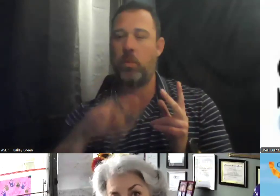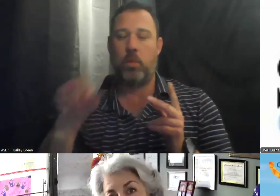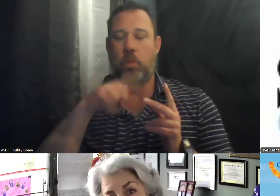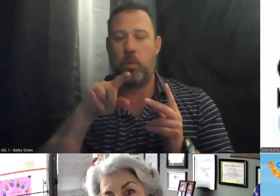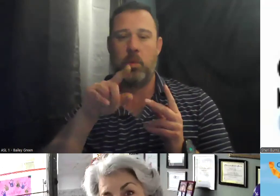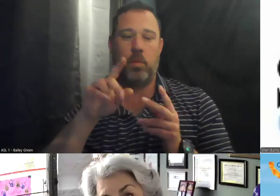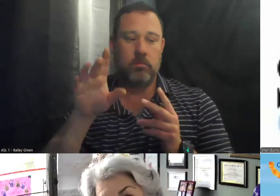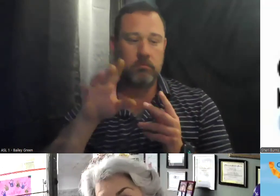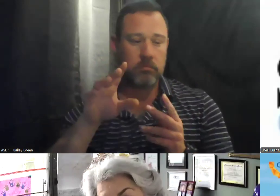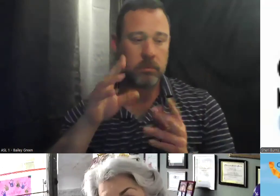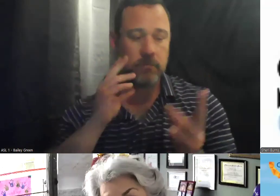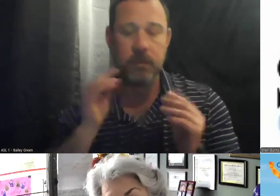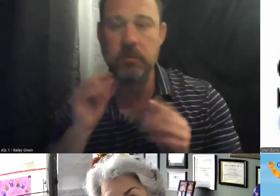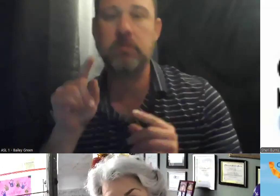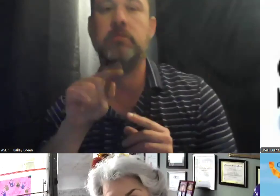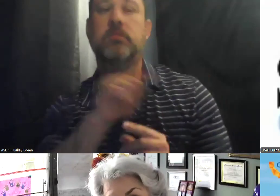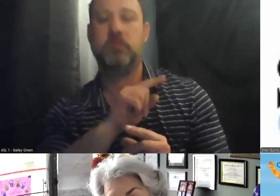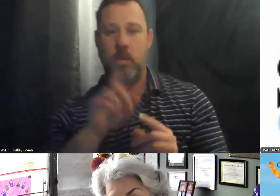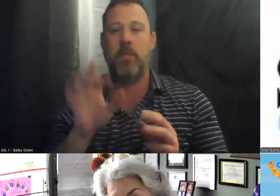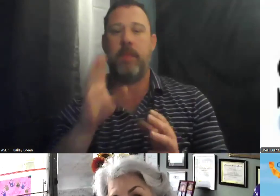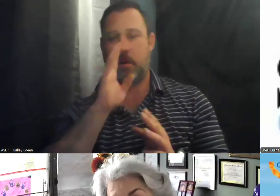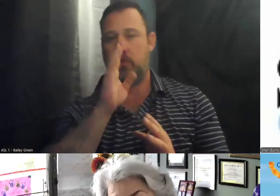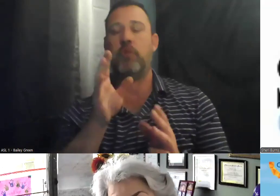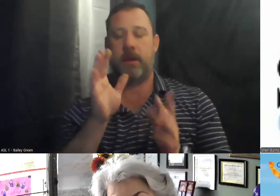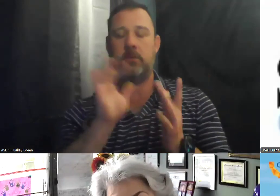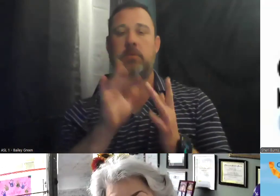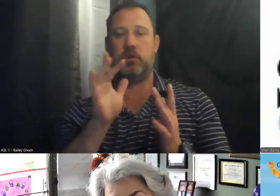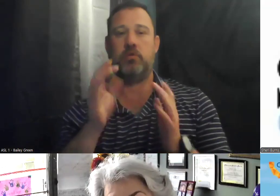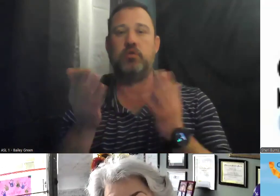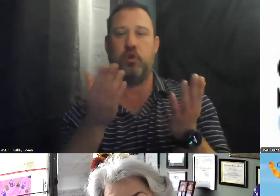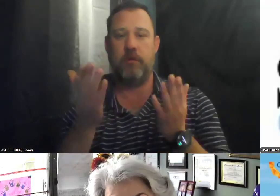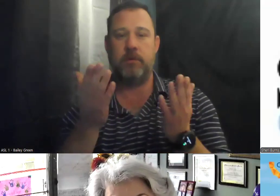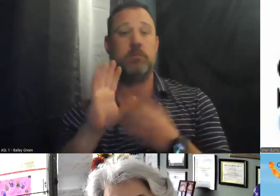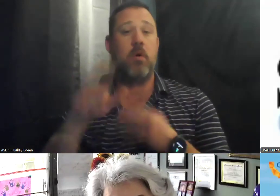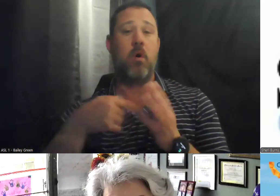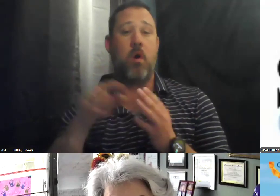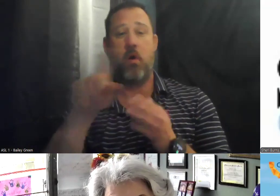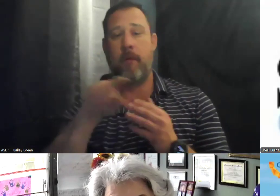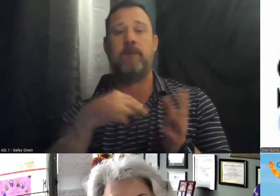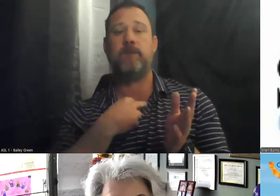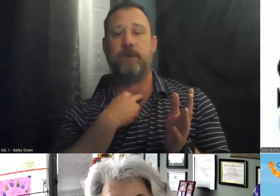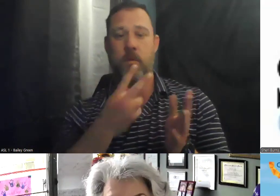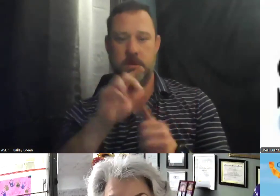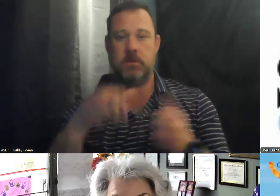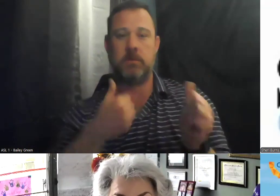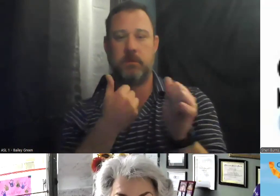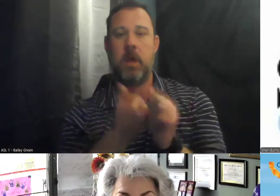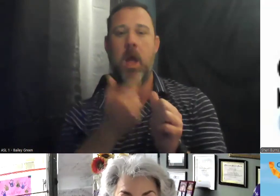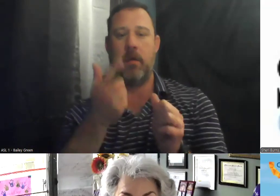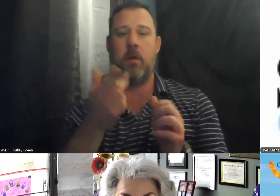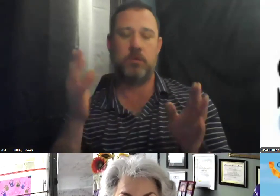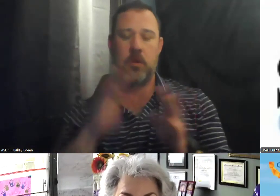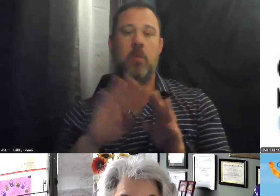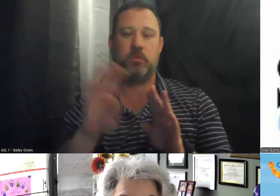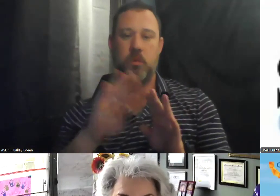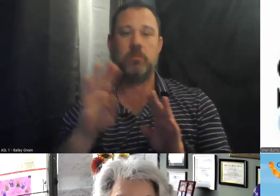wild with that direct touch service. So all of you are our voices behind those closed doors in